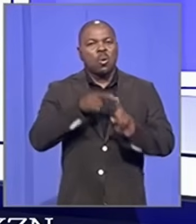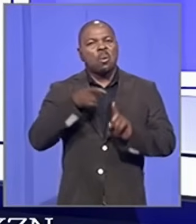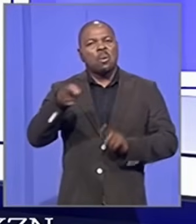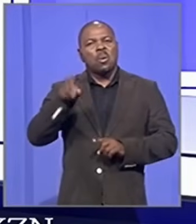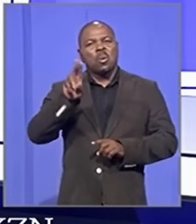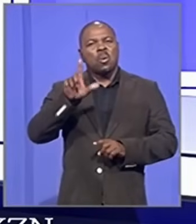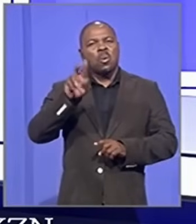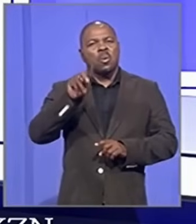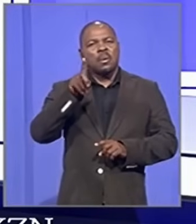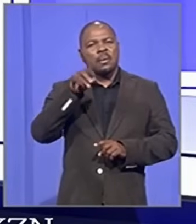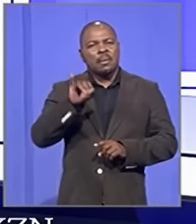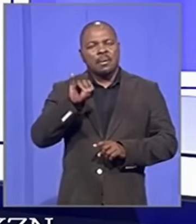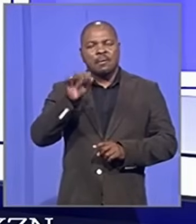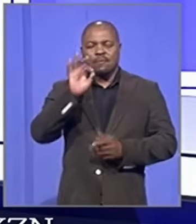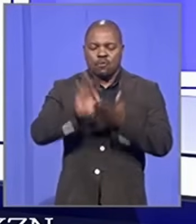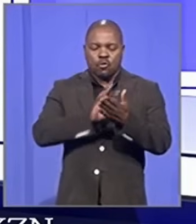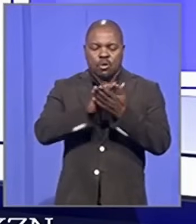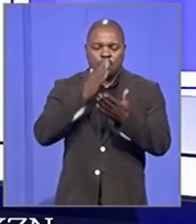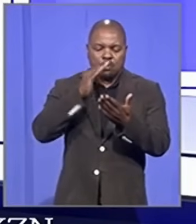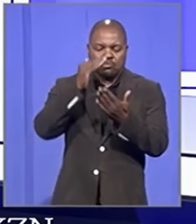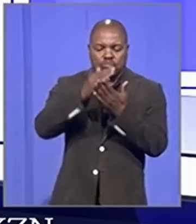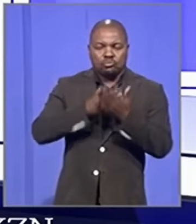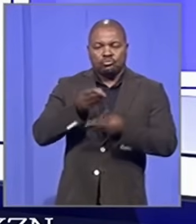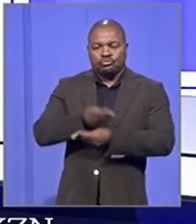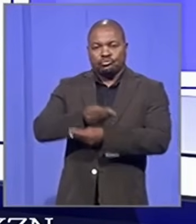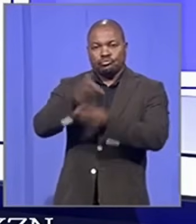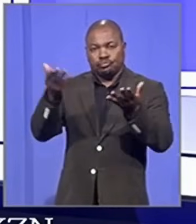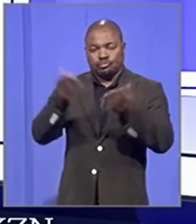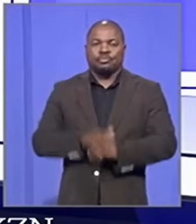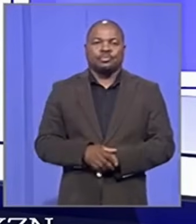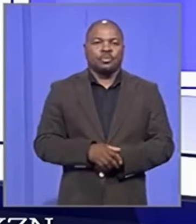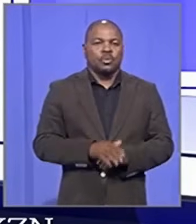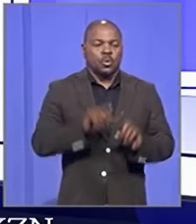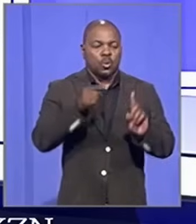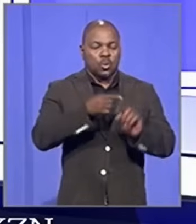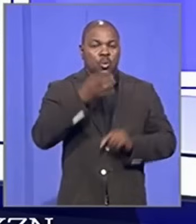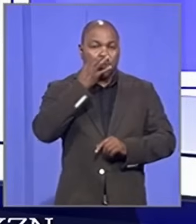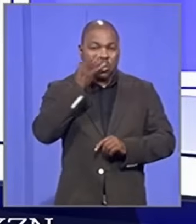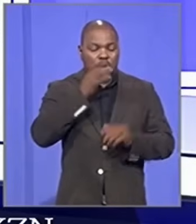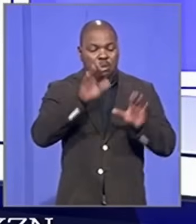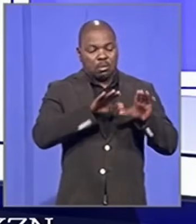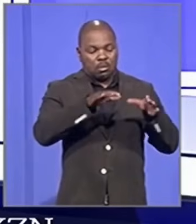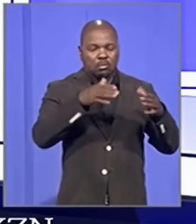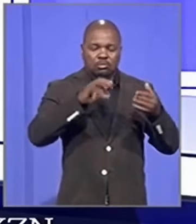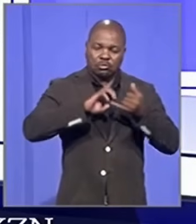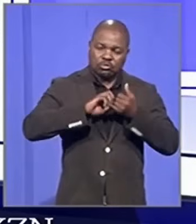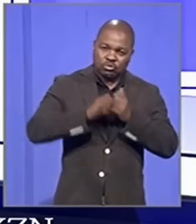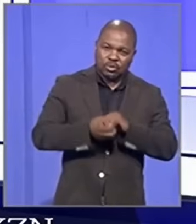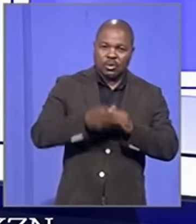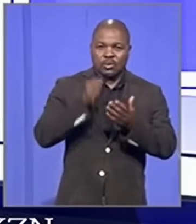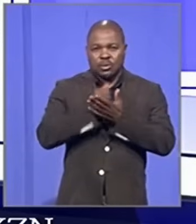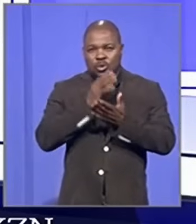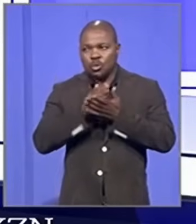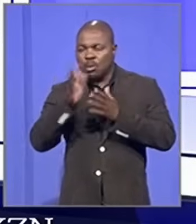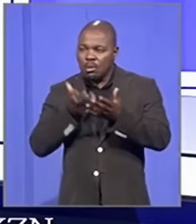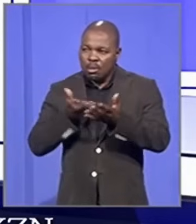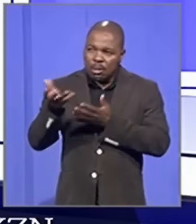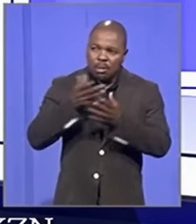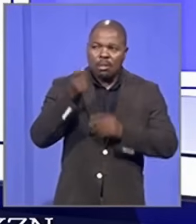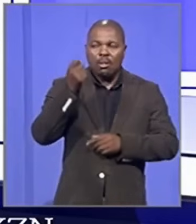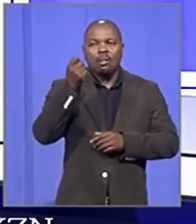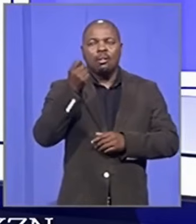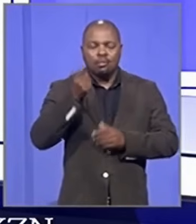nakong ya ge go thagola lenaneo la ditshepišo la dikgetho ka profenseng. O re mokgatlo wa gabo o dirile bojohle go thopa thekgo ya bakgethi